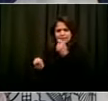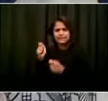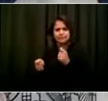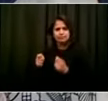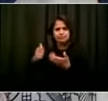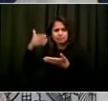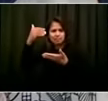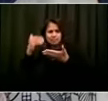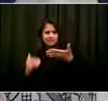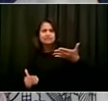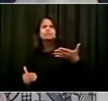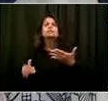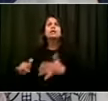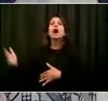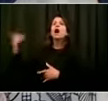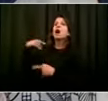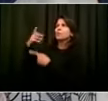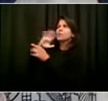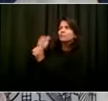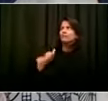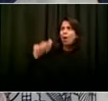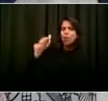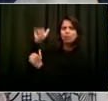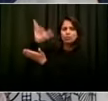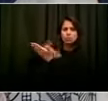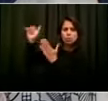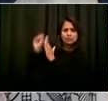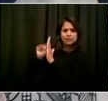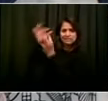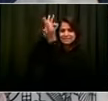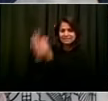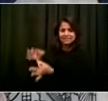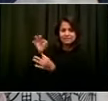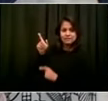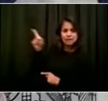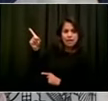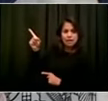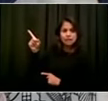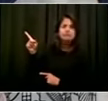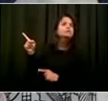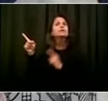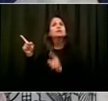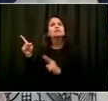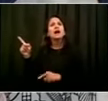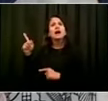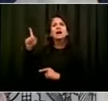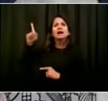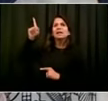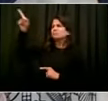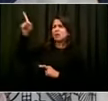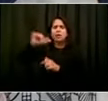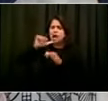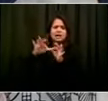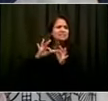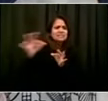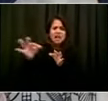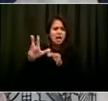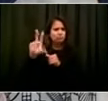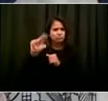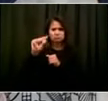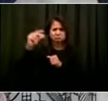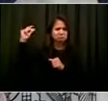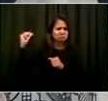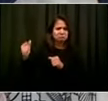Aaron, the state to delay for long. I don't think anyone has an interest in delaying, but they might modify the plan in some way, in which case we'll